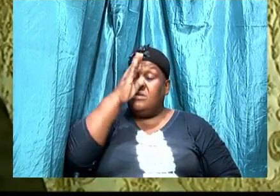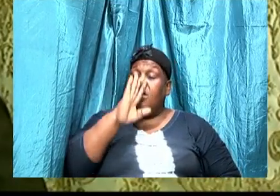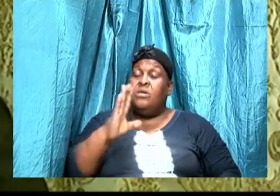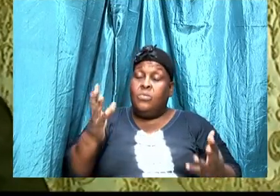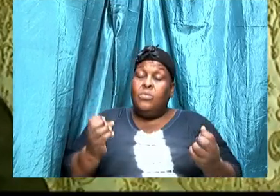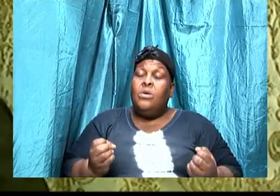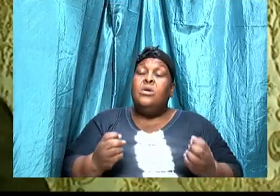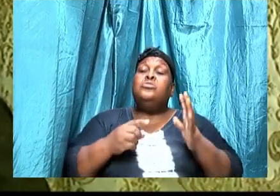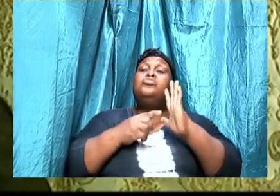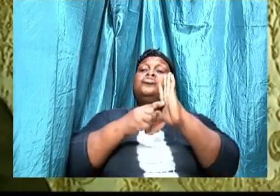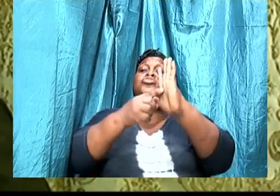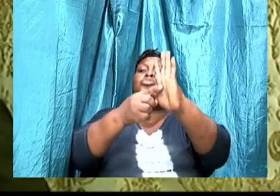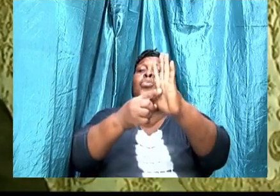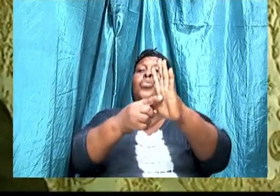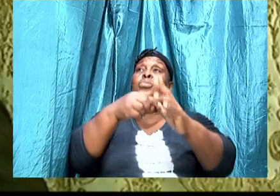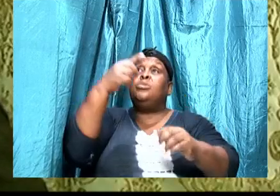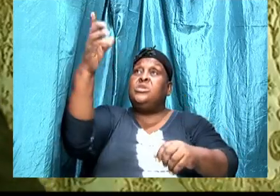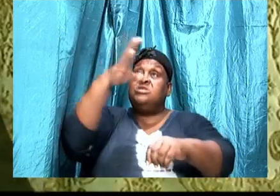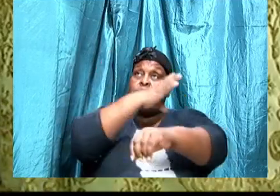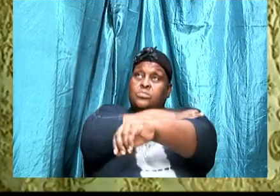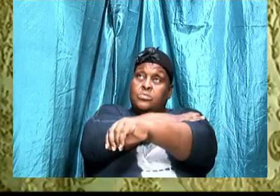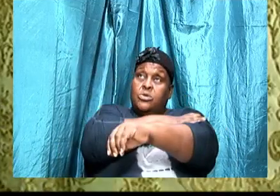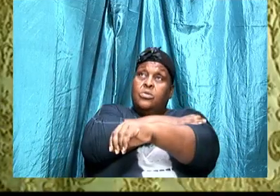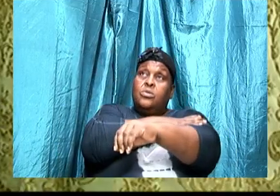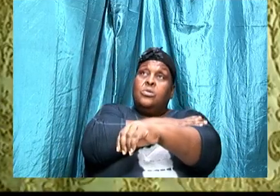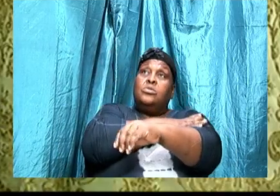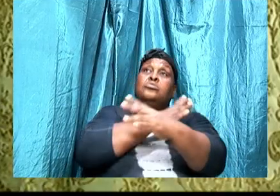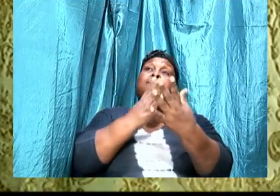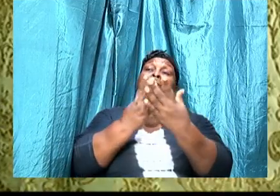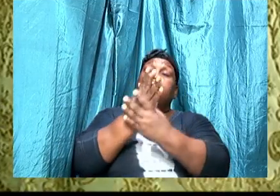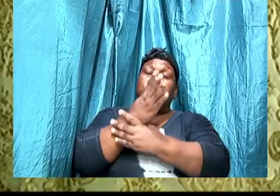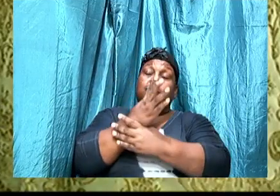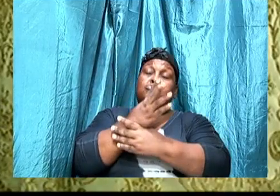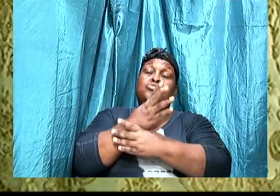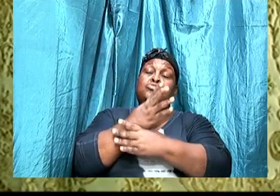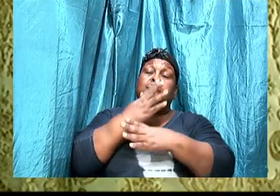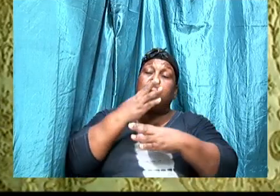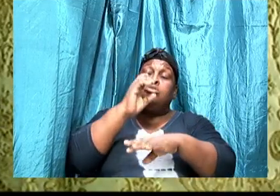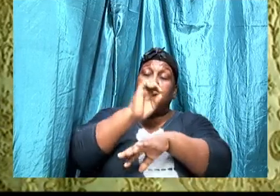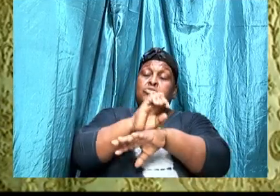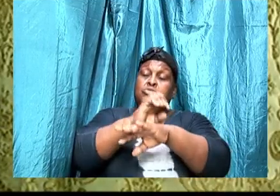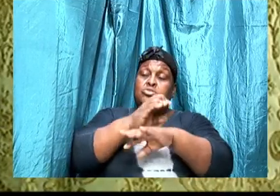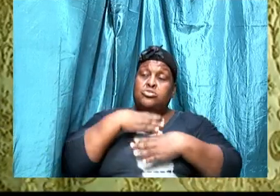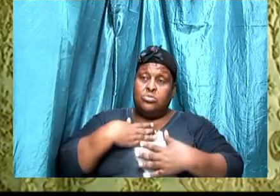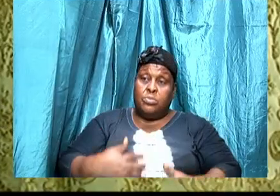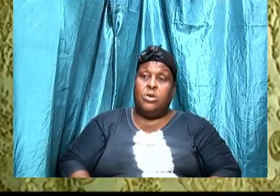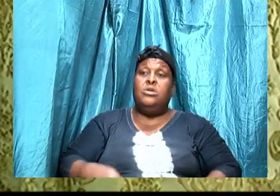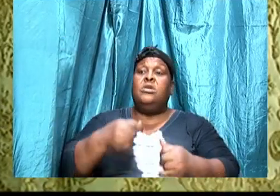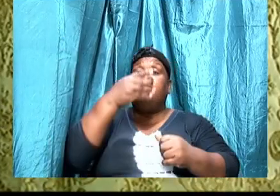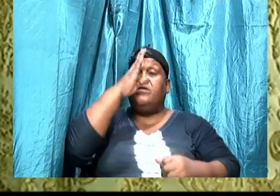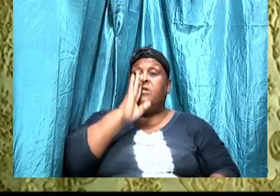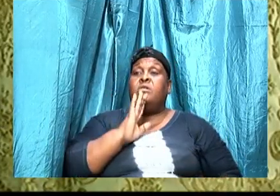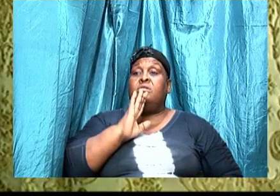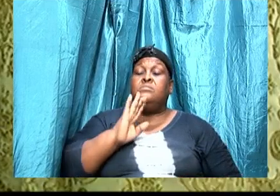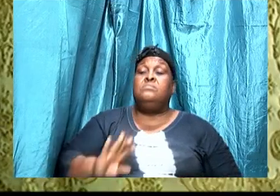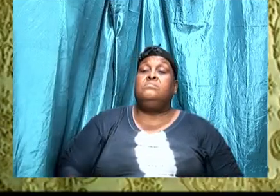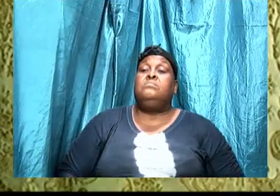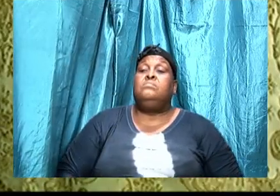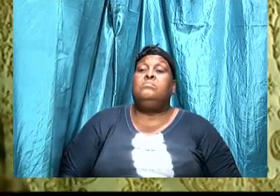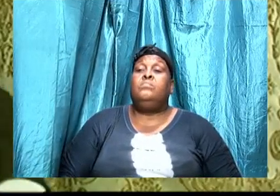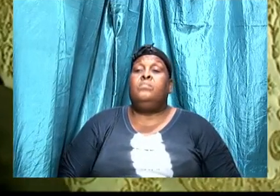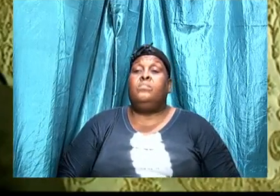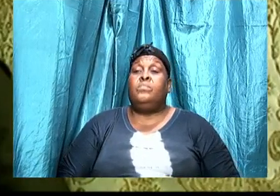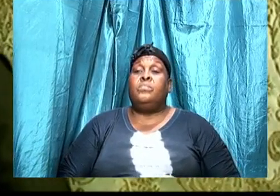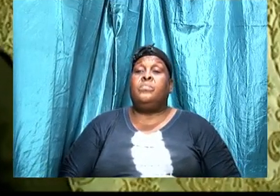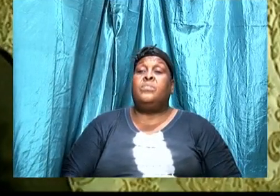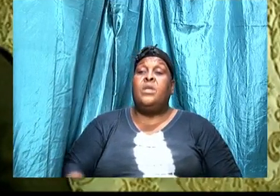church. And that's why he says that, you know, I have, in Acts 2, he says, you know, ye shall